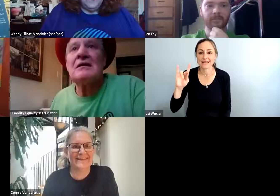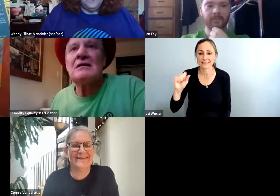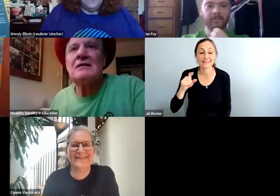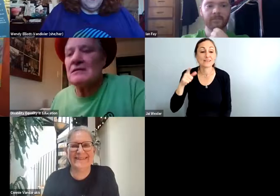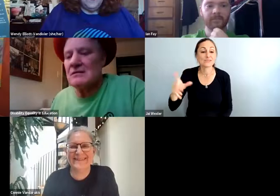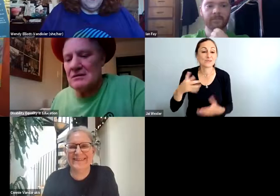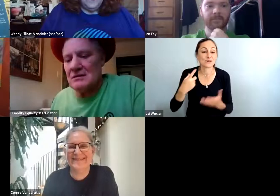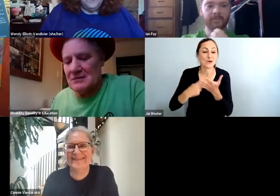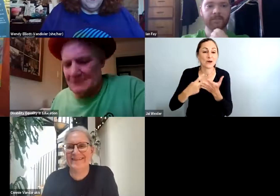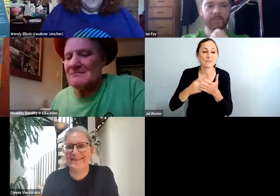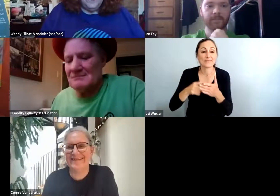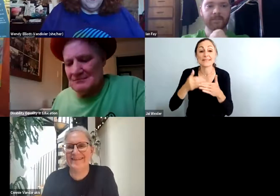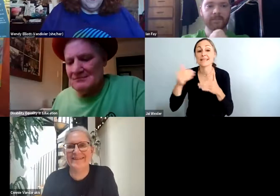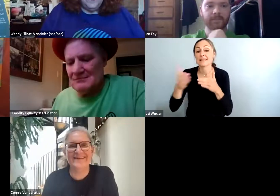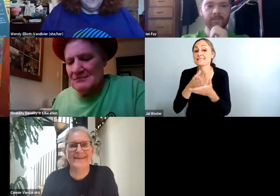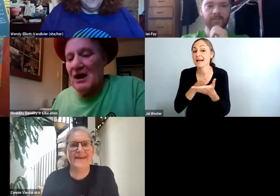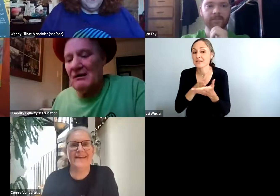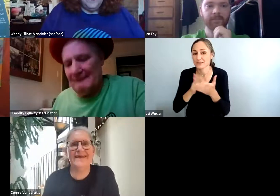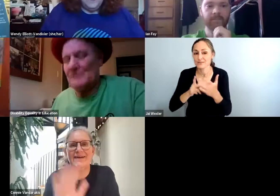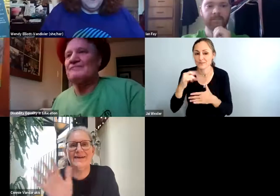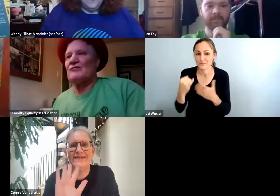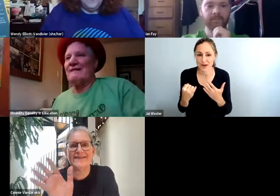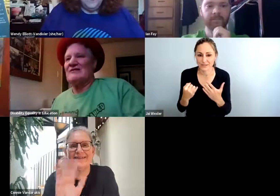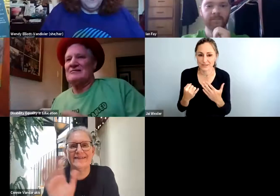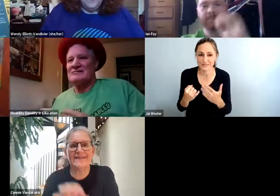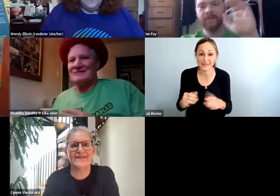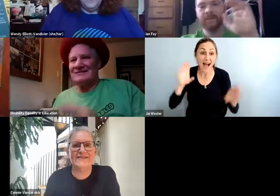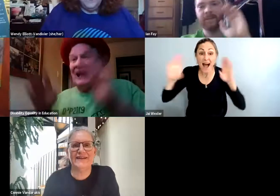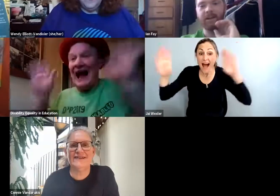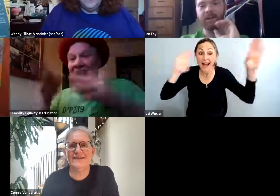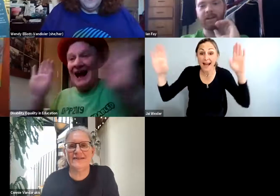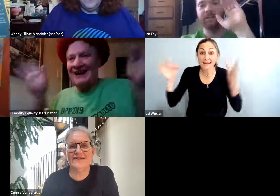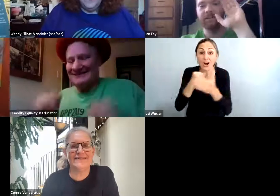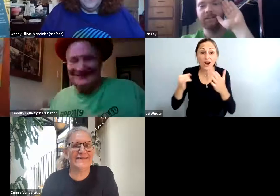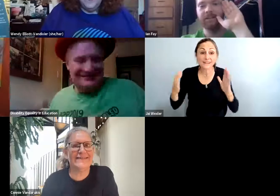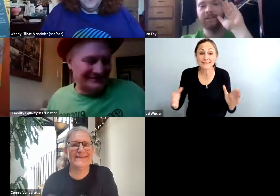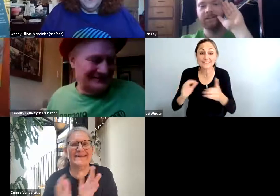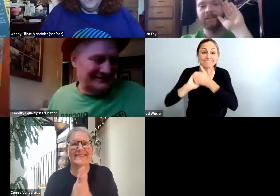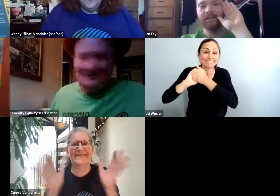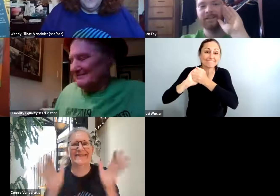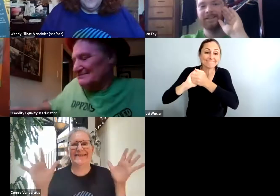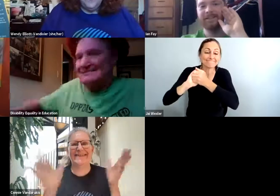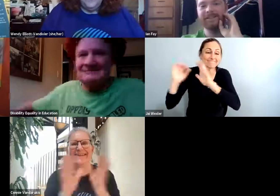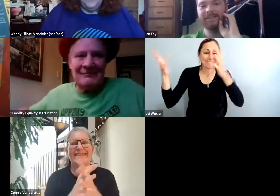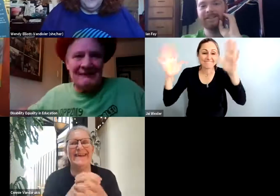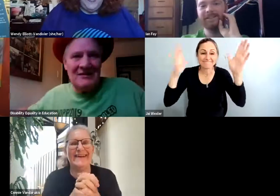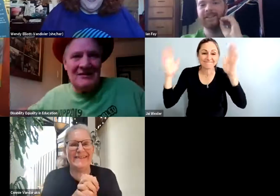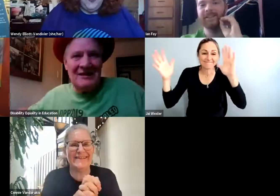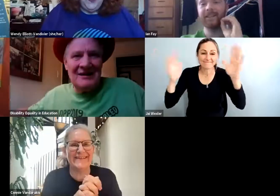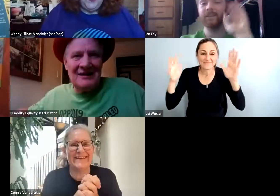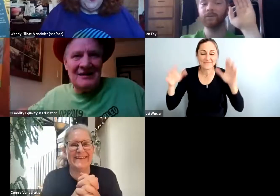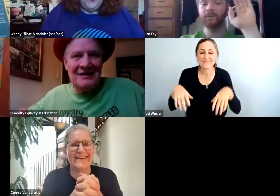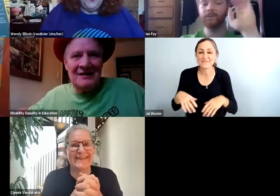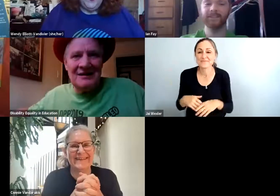section of the project. So hey, thank you. Artists, congratulations. Thanks.